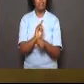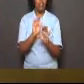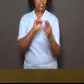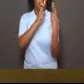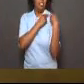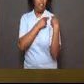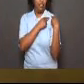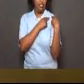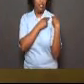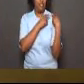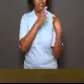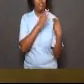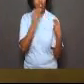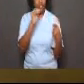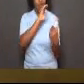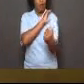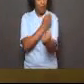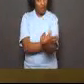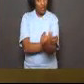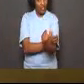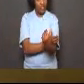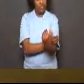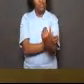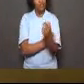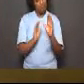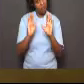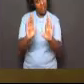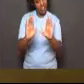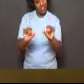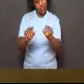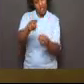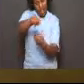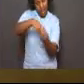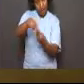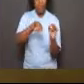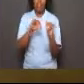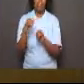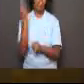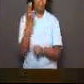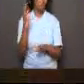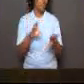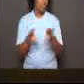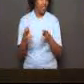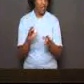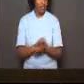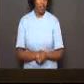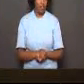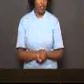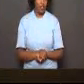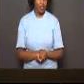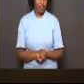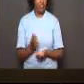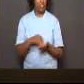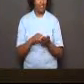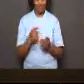exercise power and authority within their own area. It